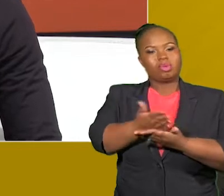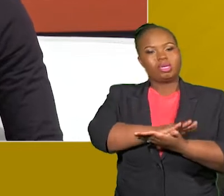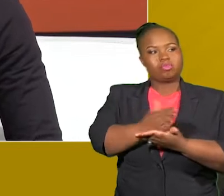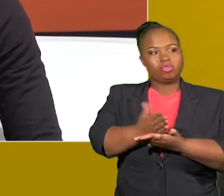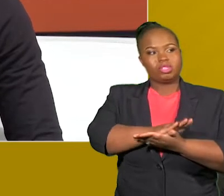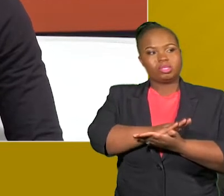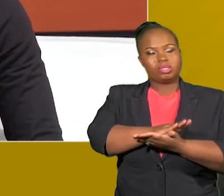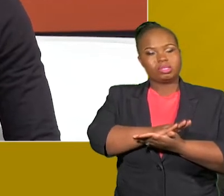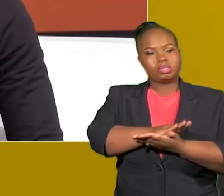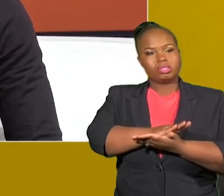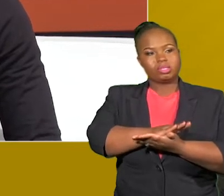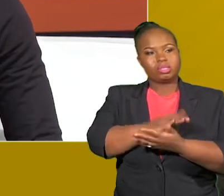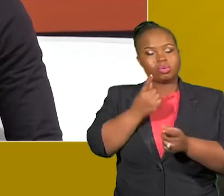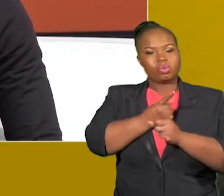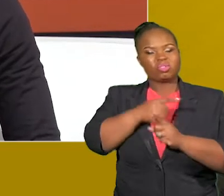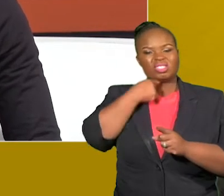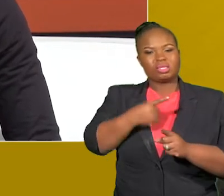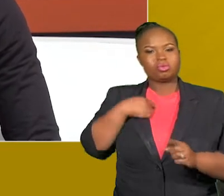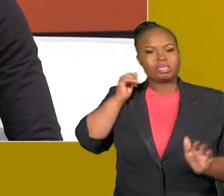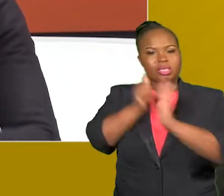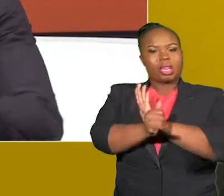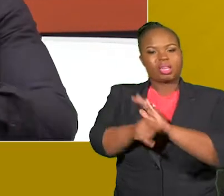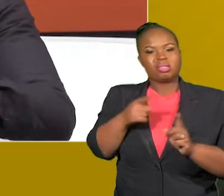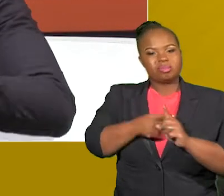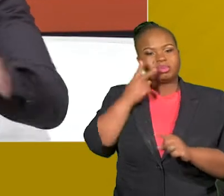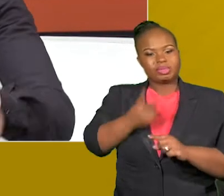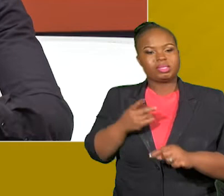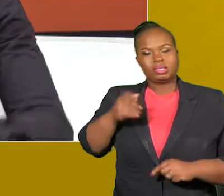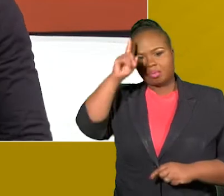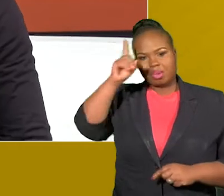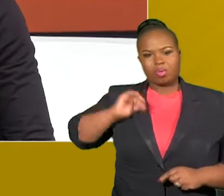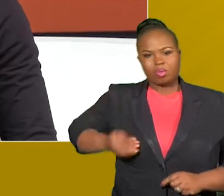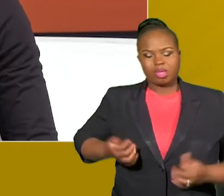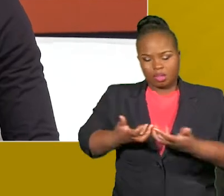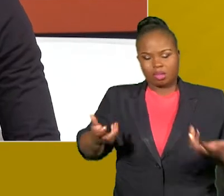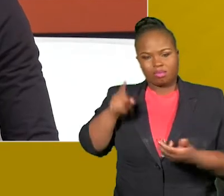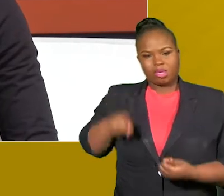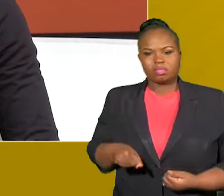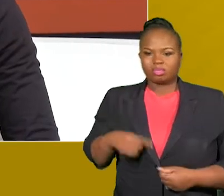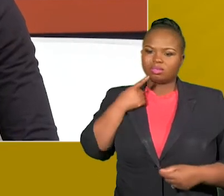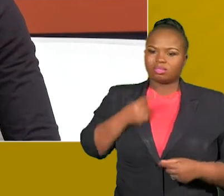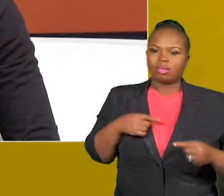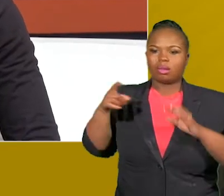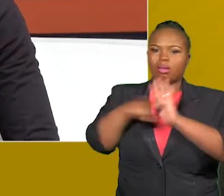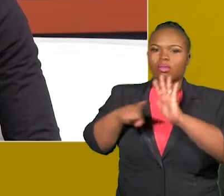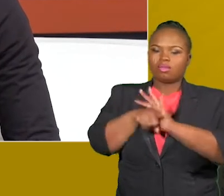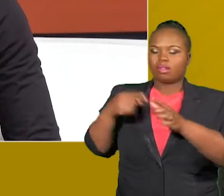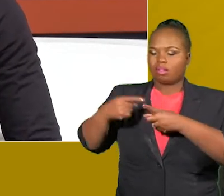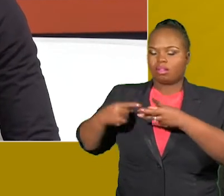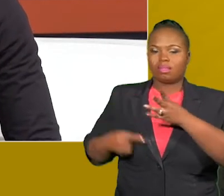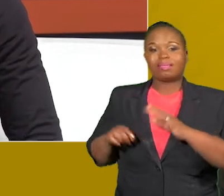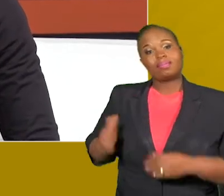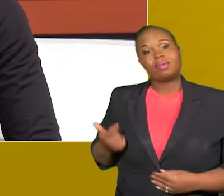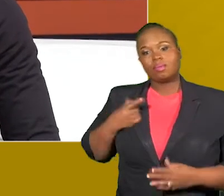take it backwards. Let us beat him up. Let us kill him in front of the black woman. Let us separate them. Well, now what is going to happen is that the black woman is going to